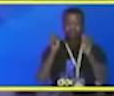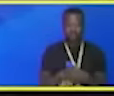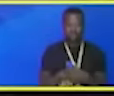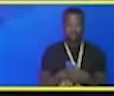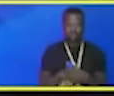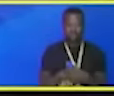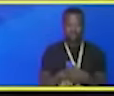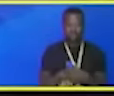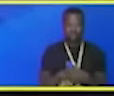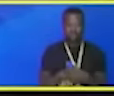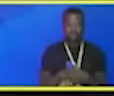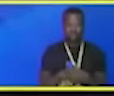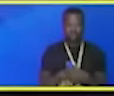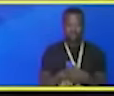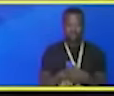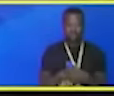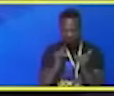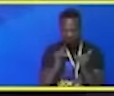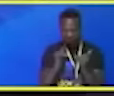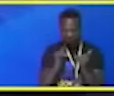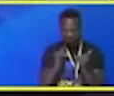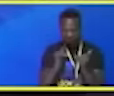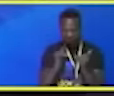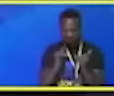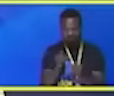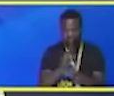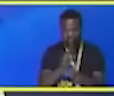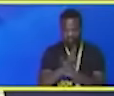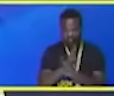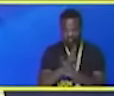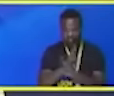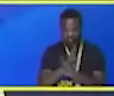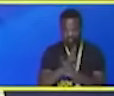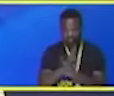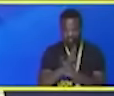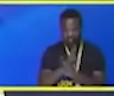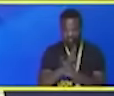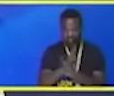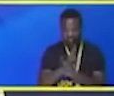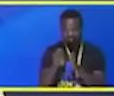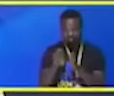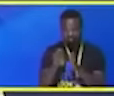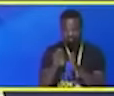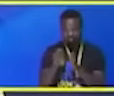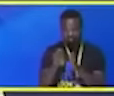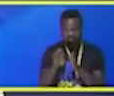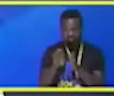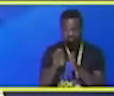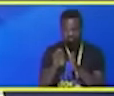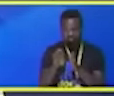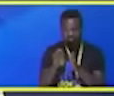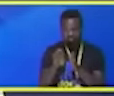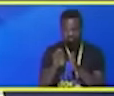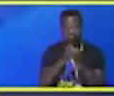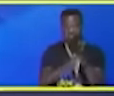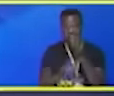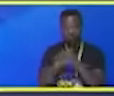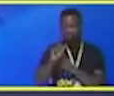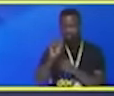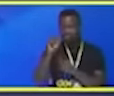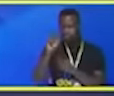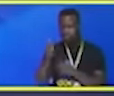Are you ready to pray? Is it all right if we pray? The Bible says in Mark